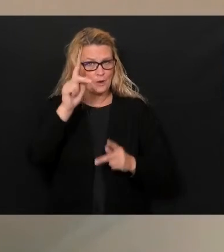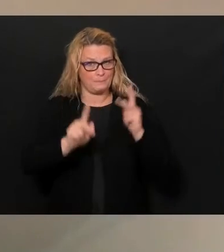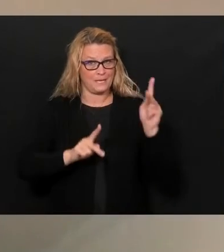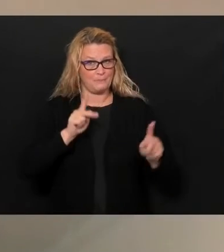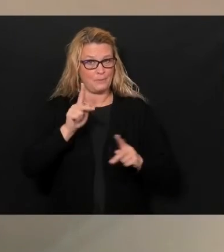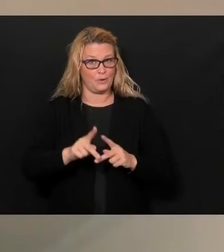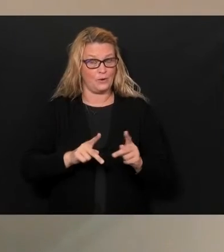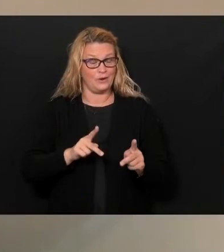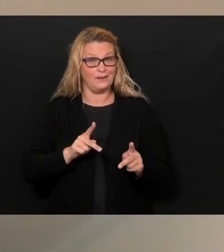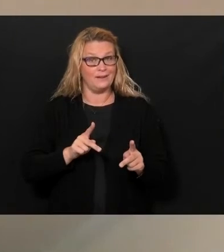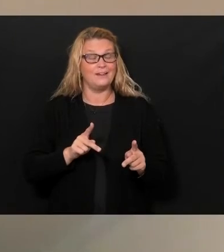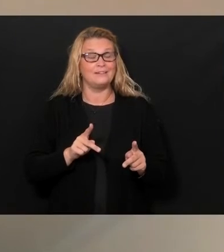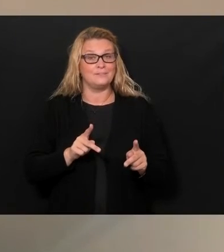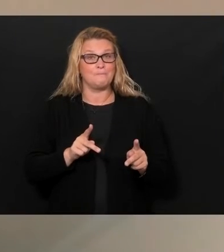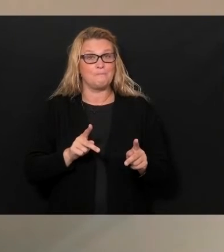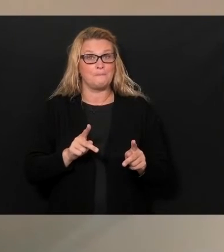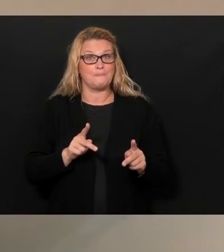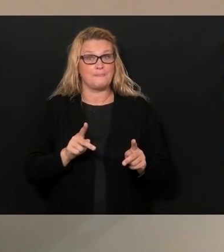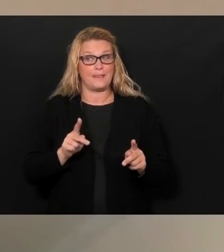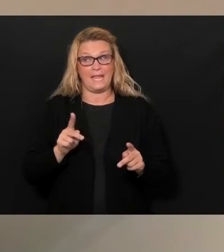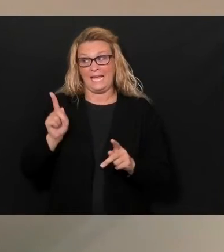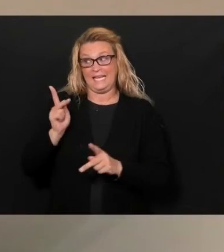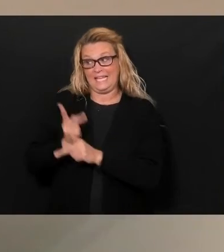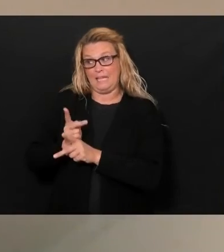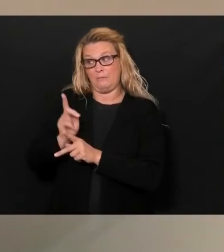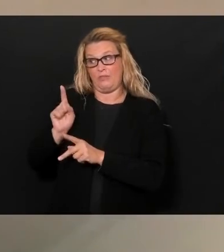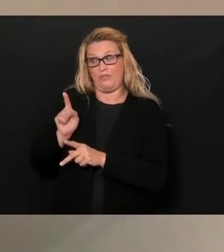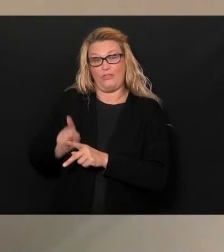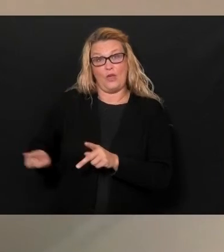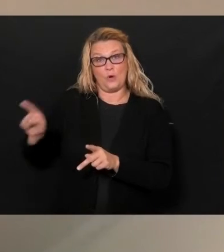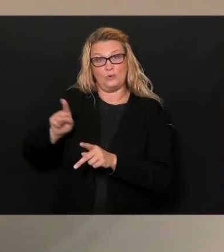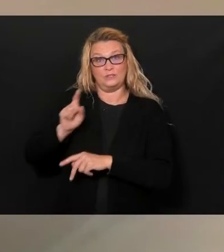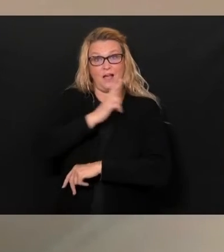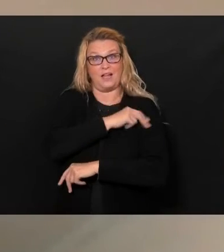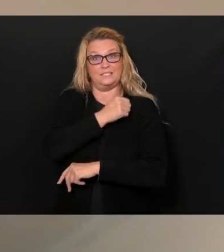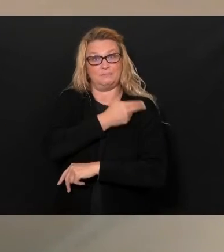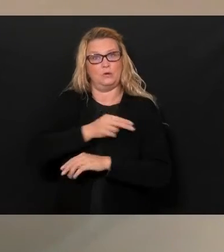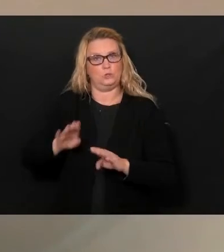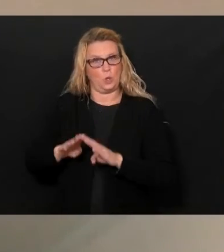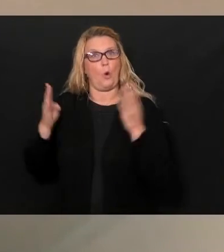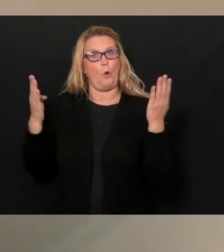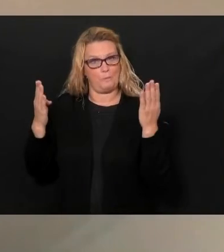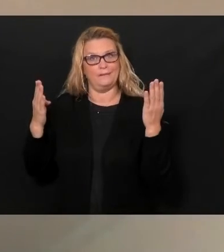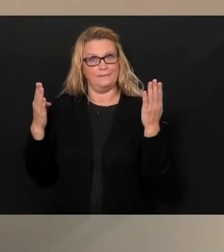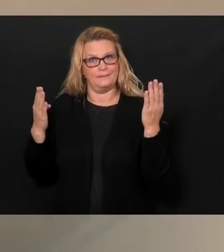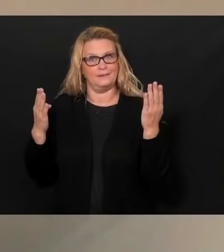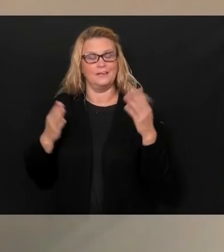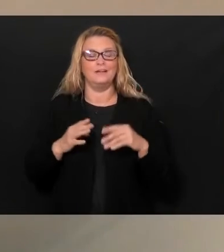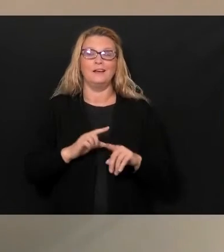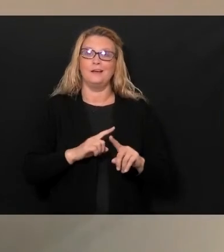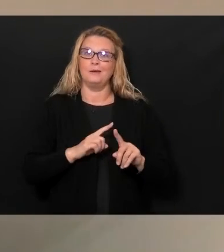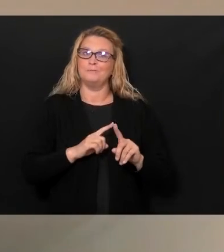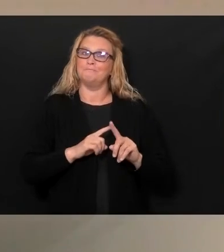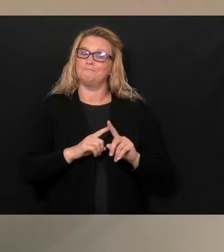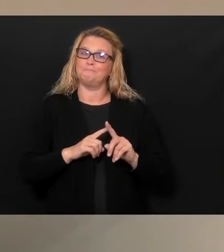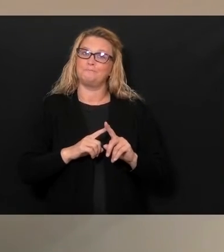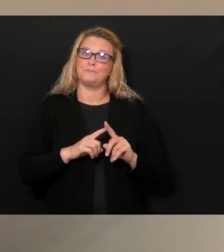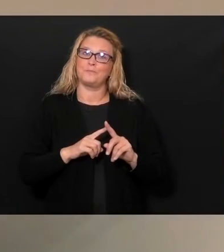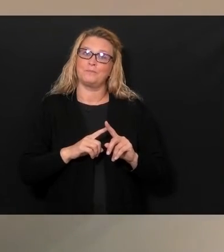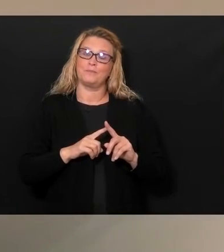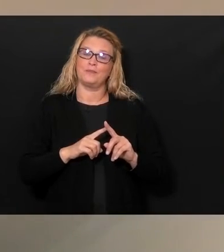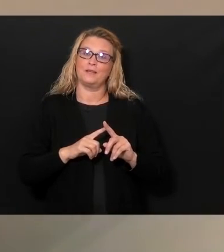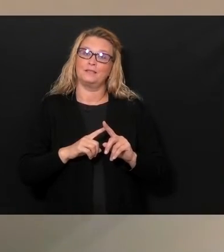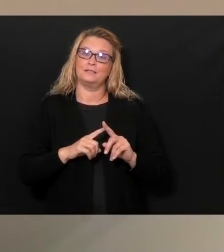goes forward, open and available and maintaining that capacity. But as the governor said, and I won't